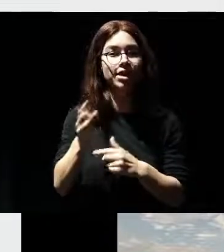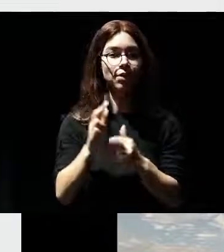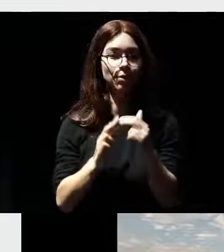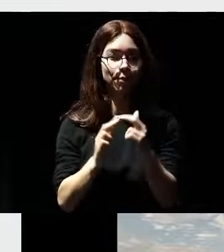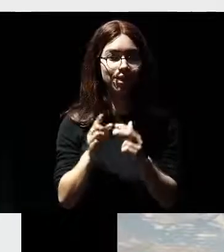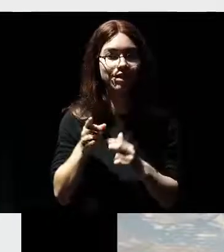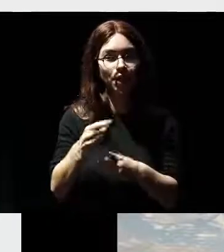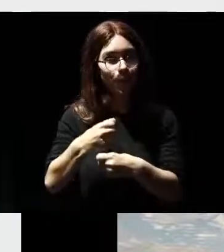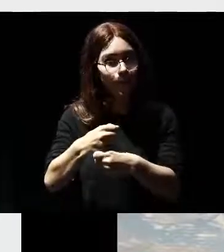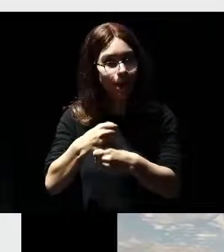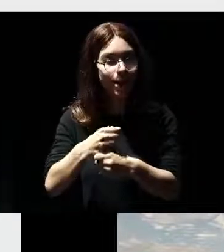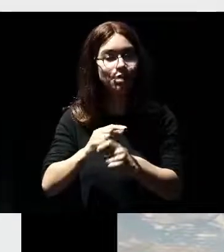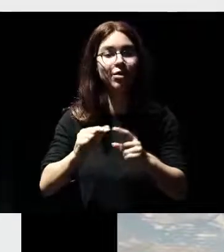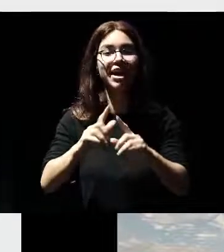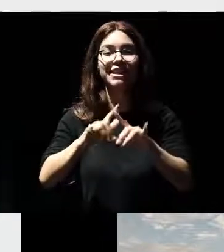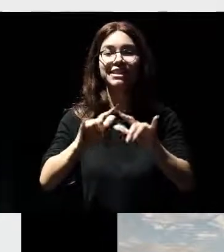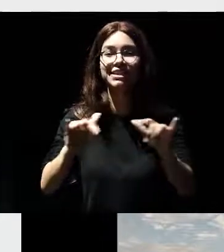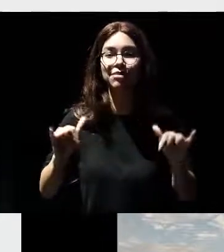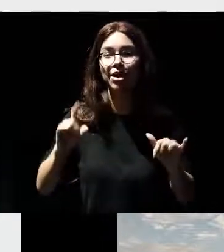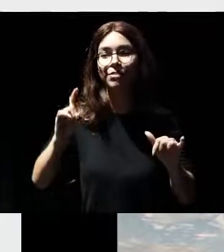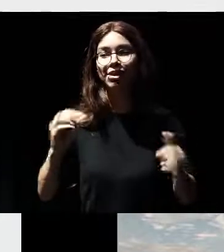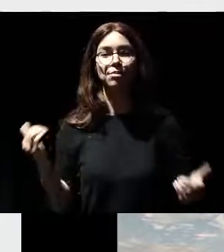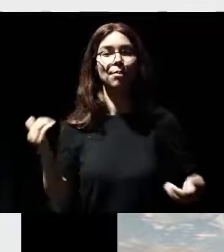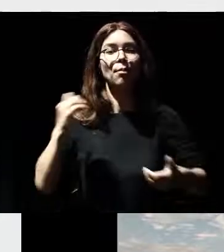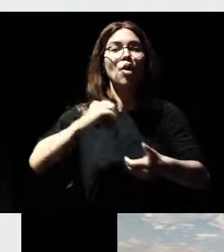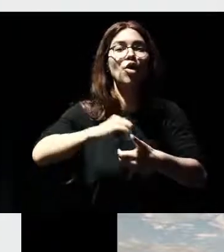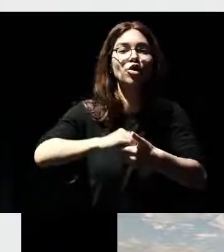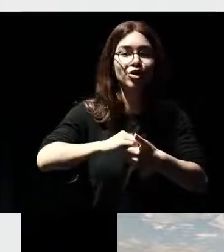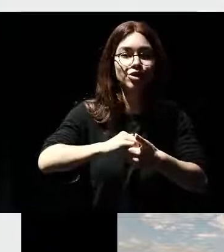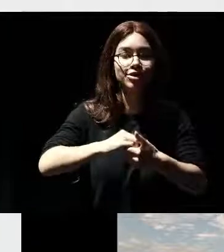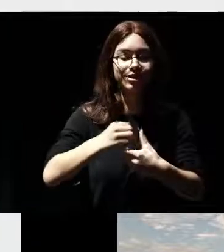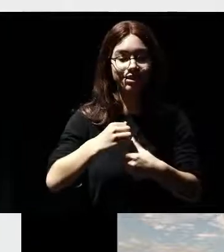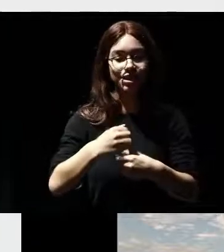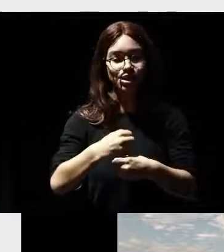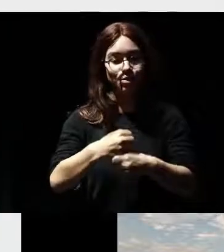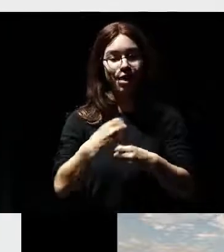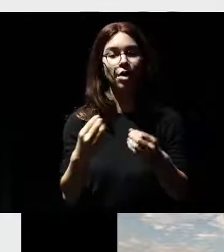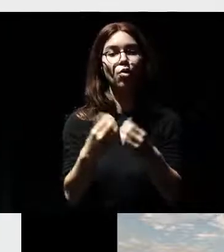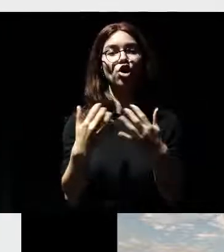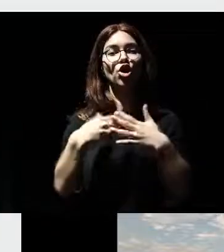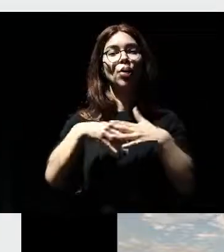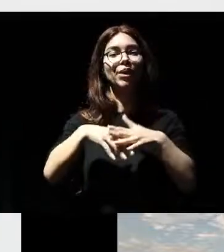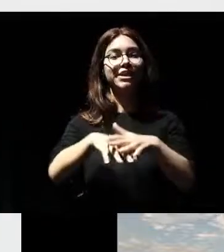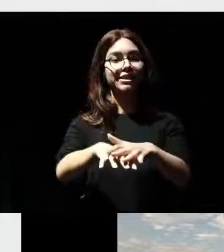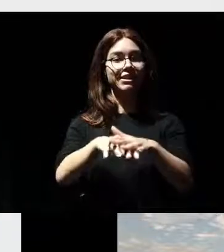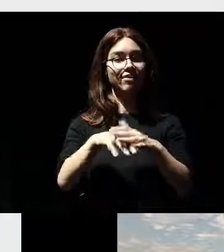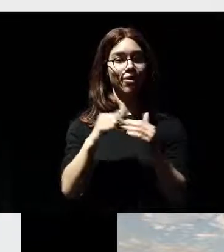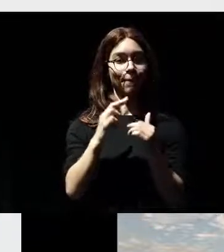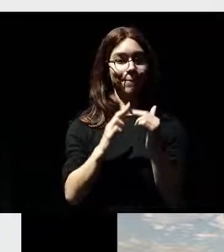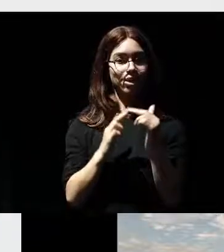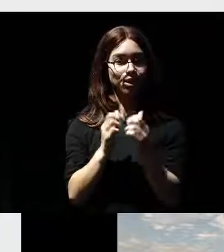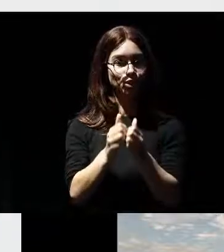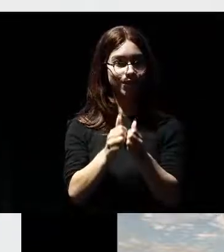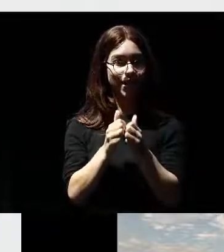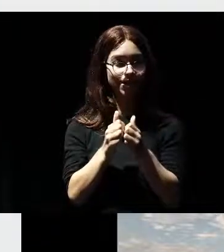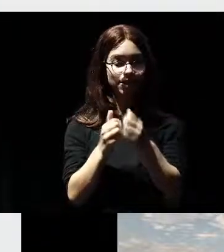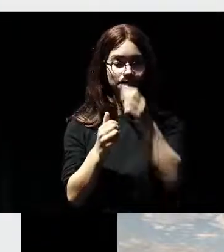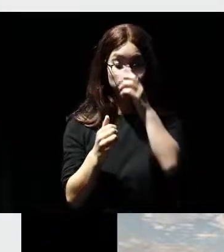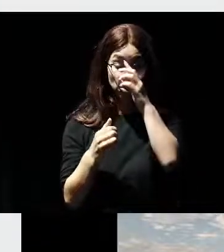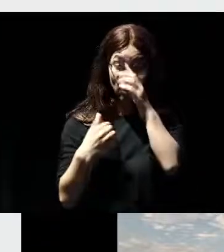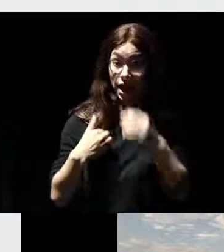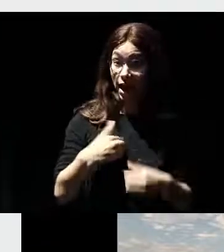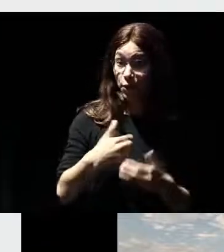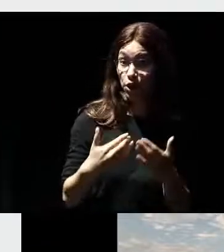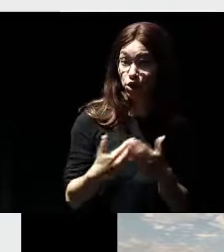made, but they also had to be great partners working together to create a more cohesive building. So our new